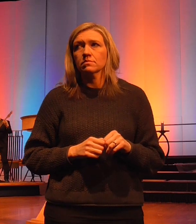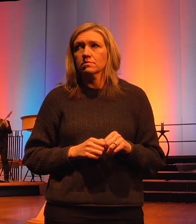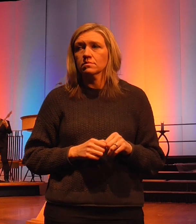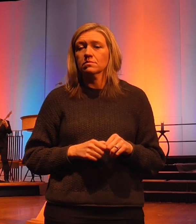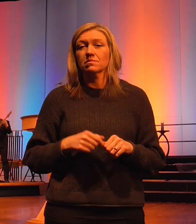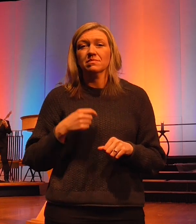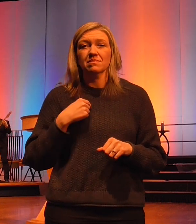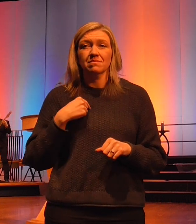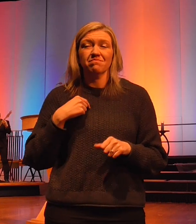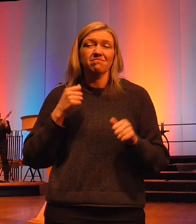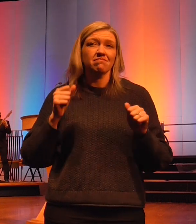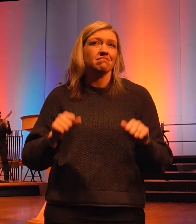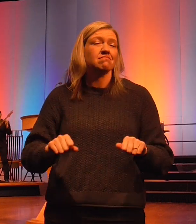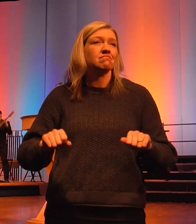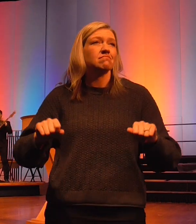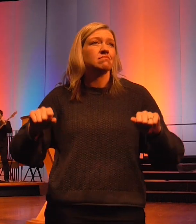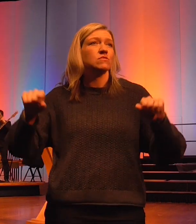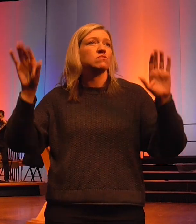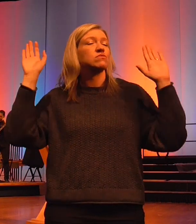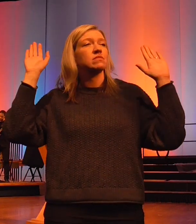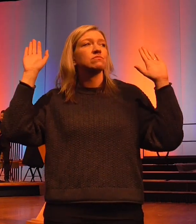truth. I surrender.